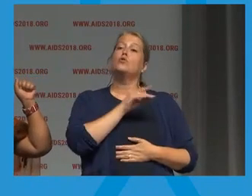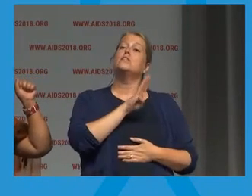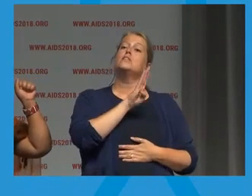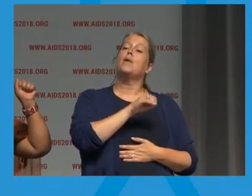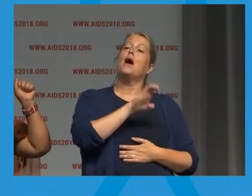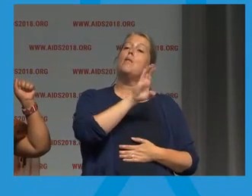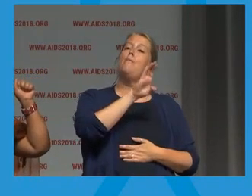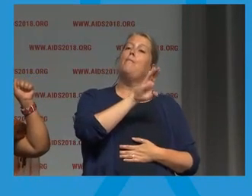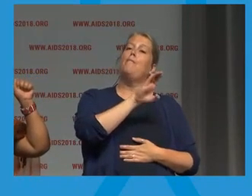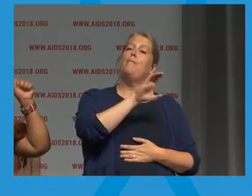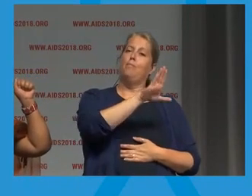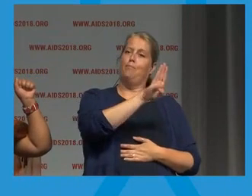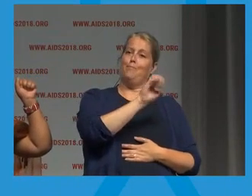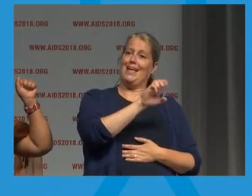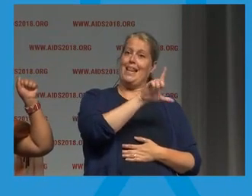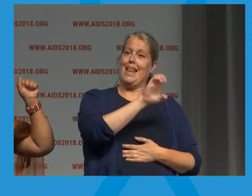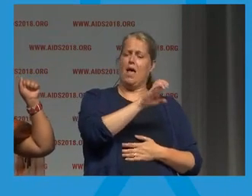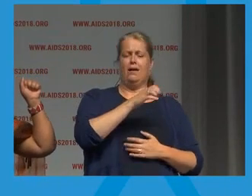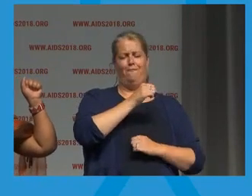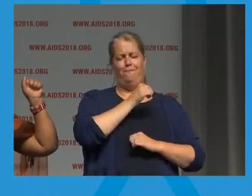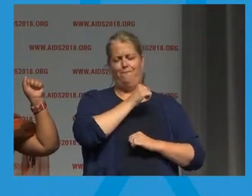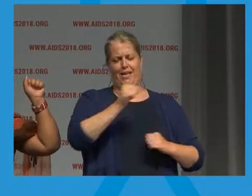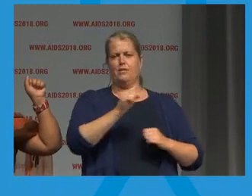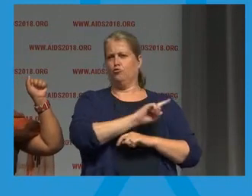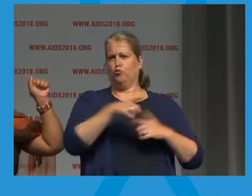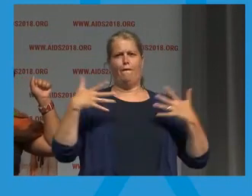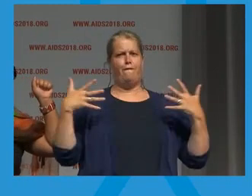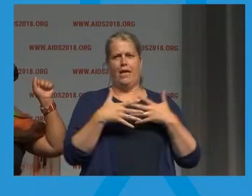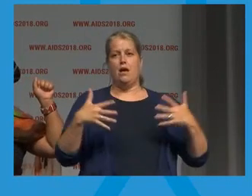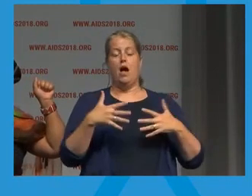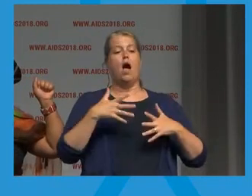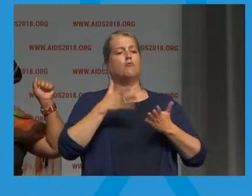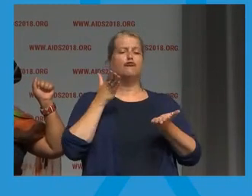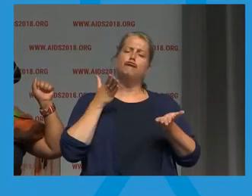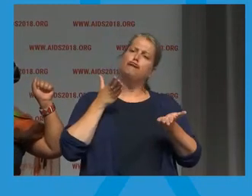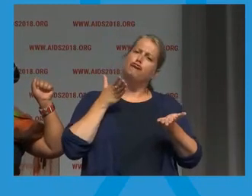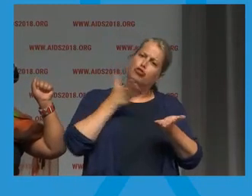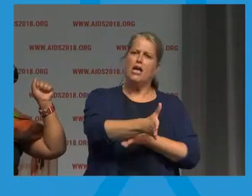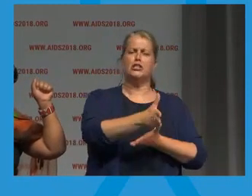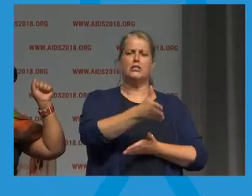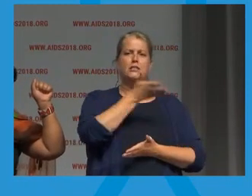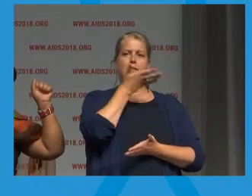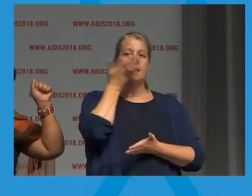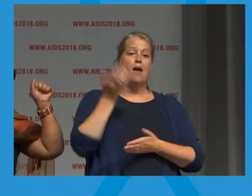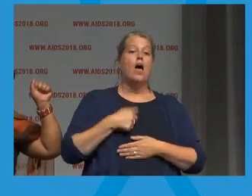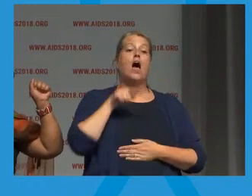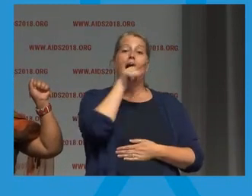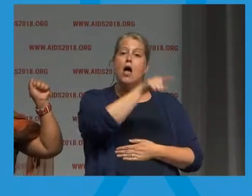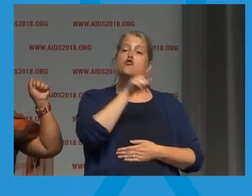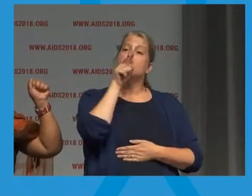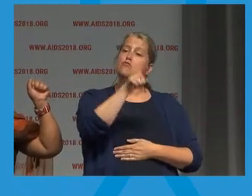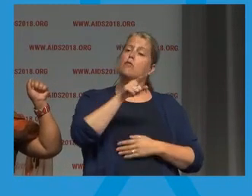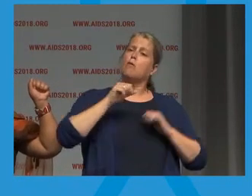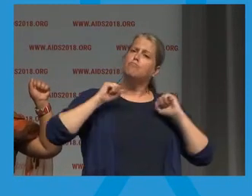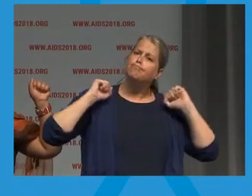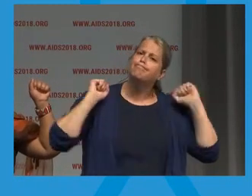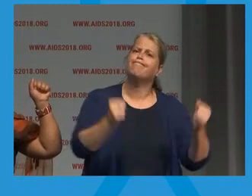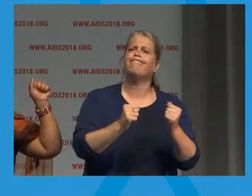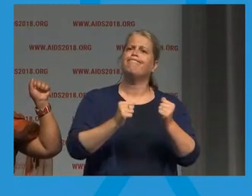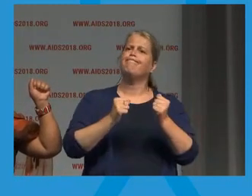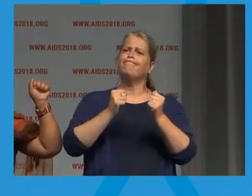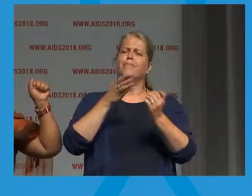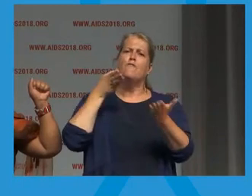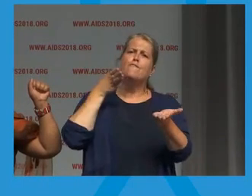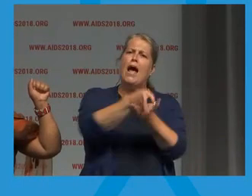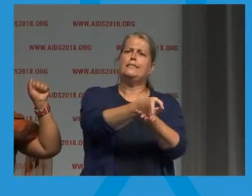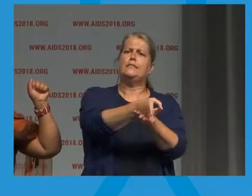was fearless, always strive for justice, and act based on what was right. She